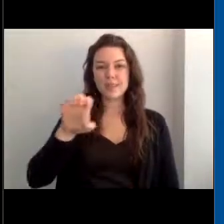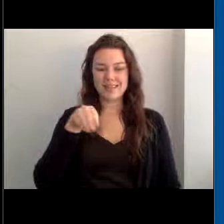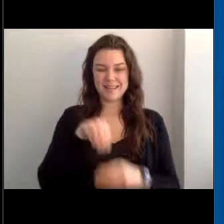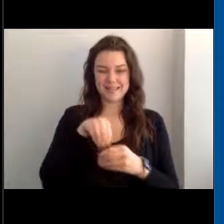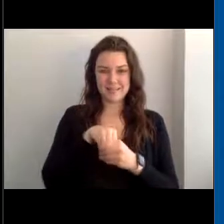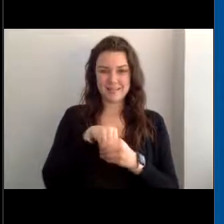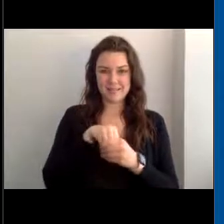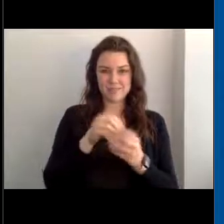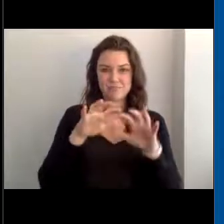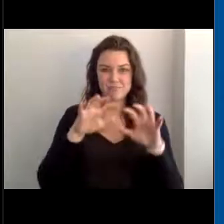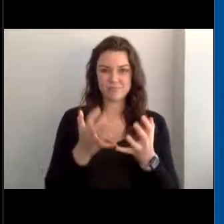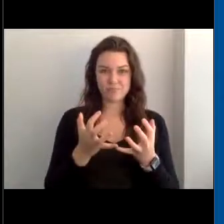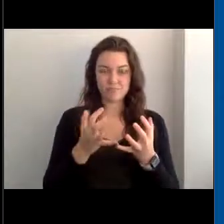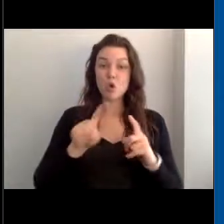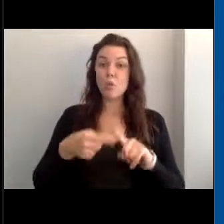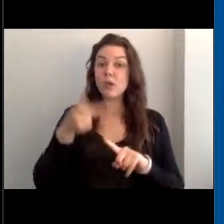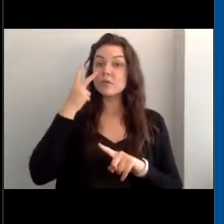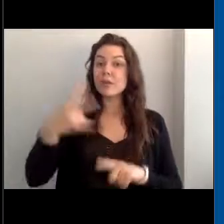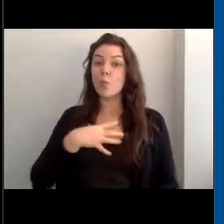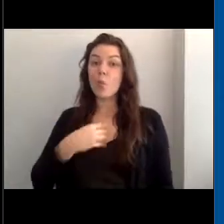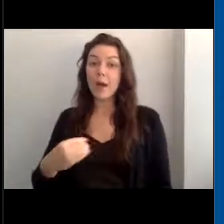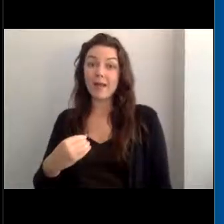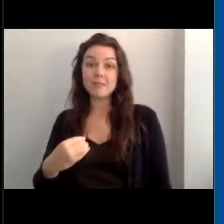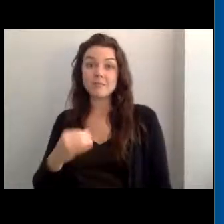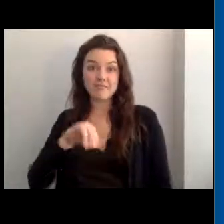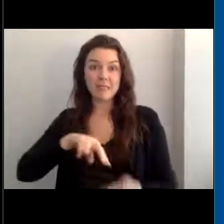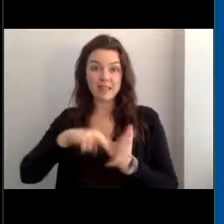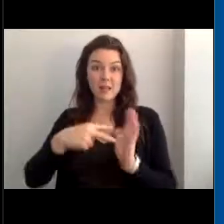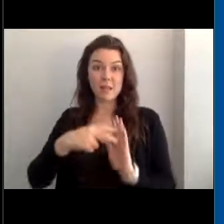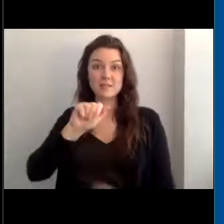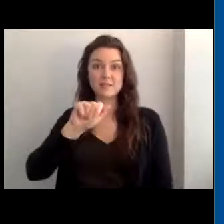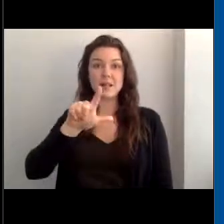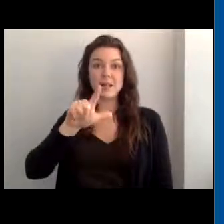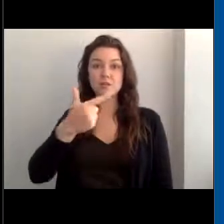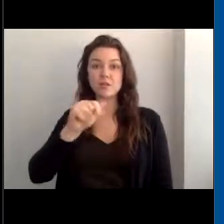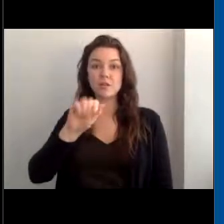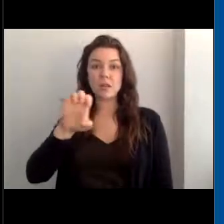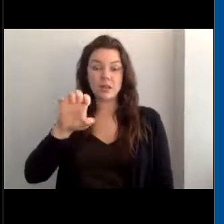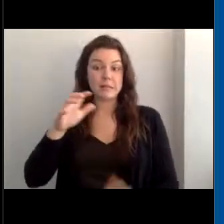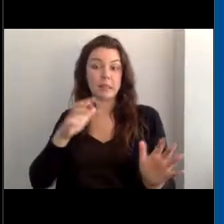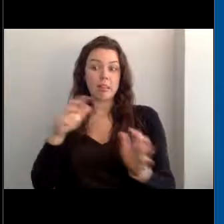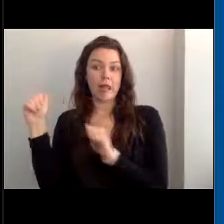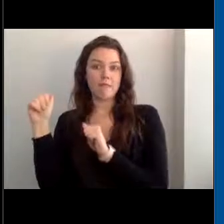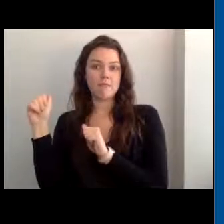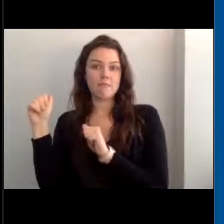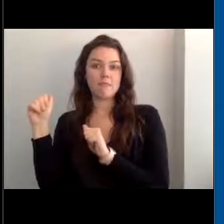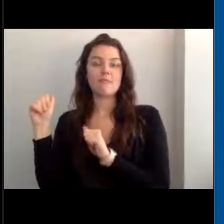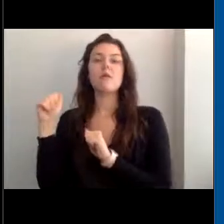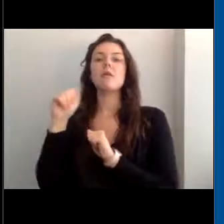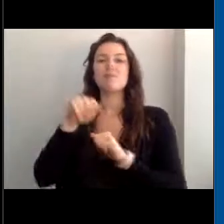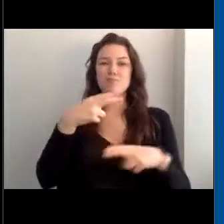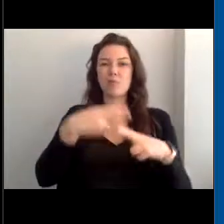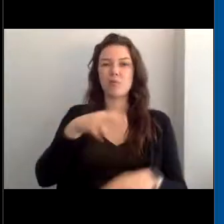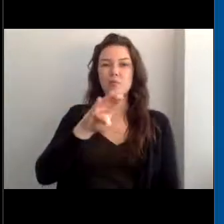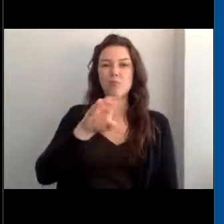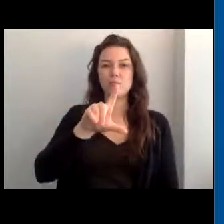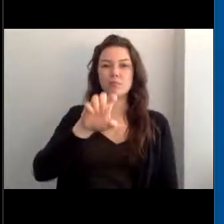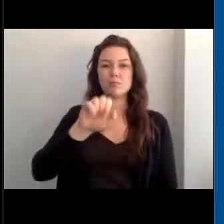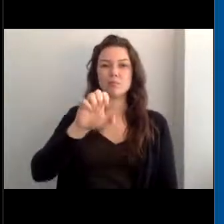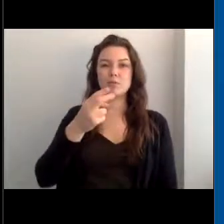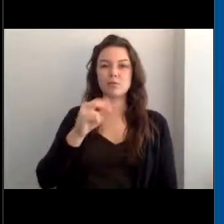white corals, that means the algae has left the corals, and that's a situation called bleaching. And so you're seeing through the clear